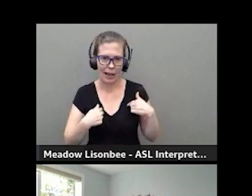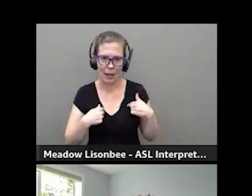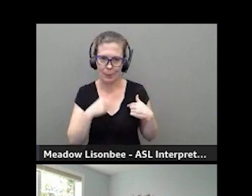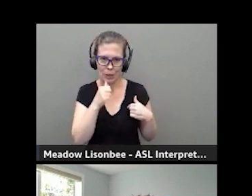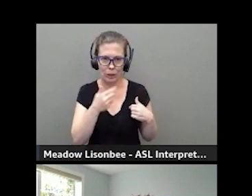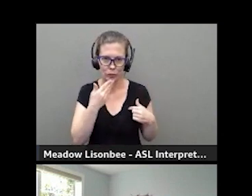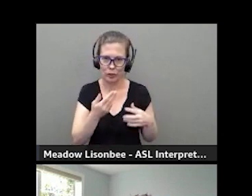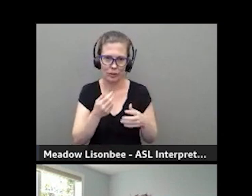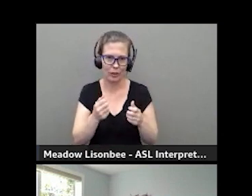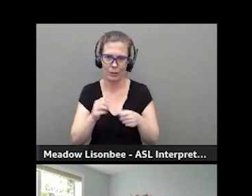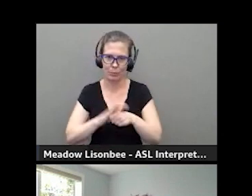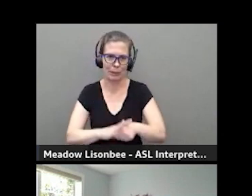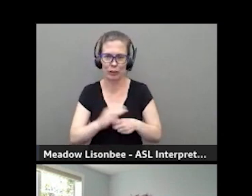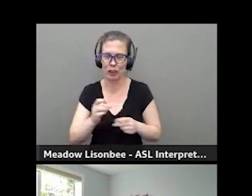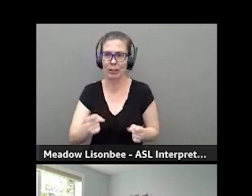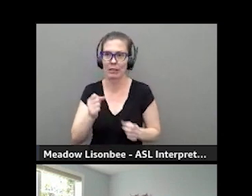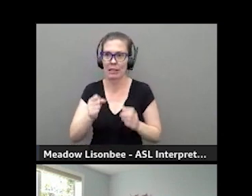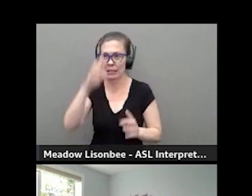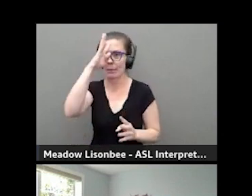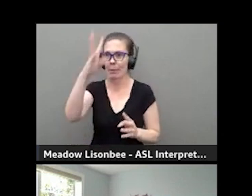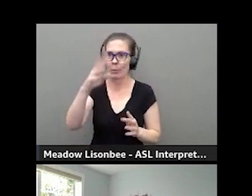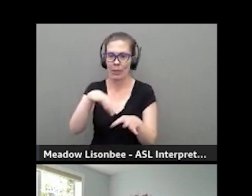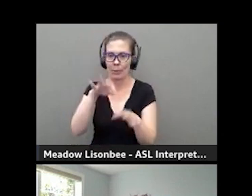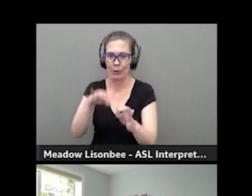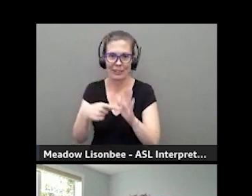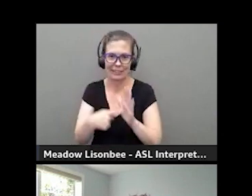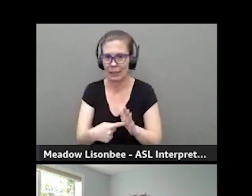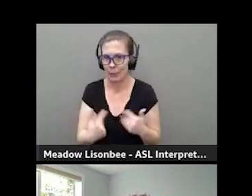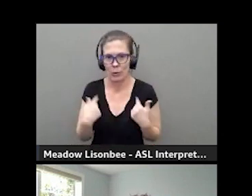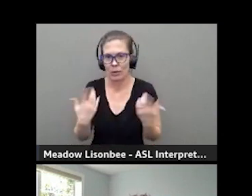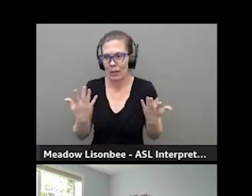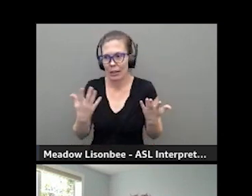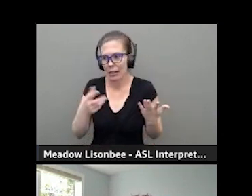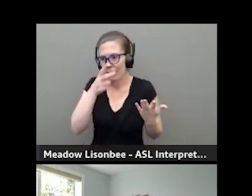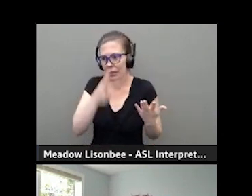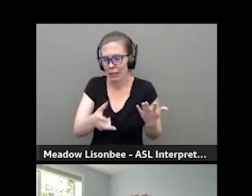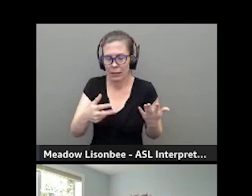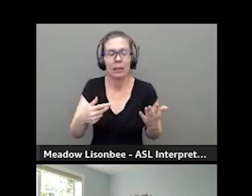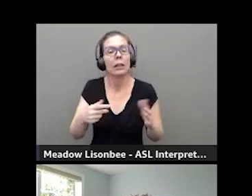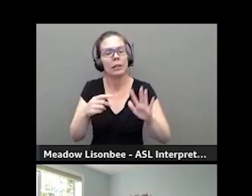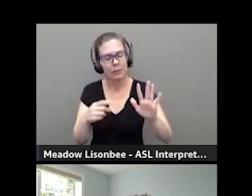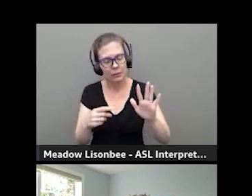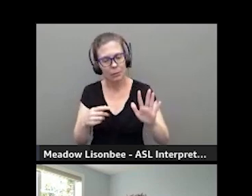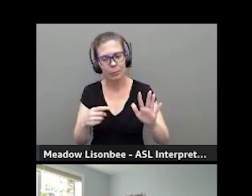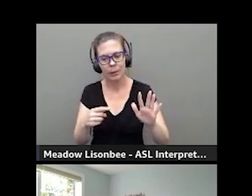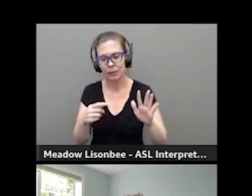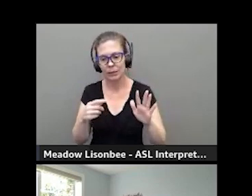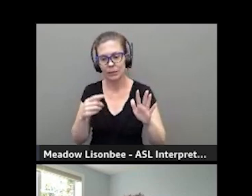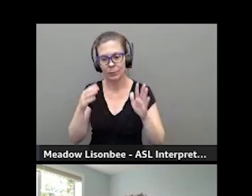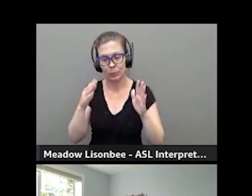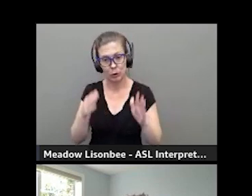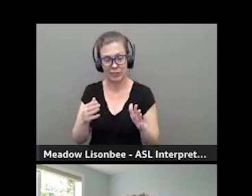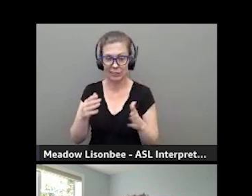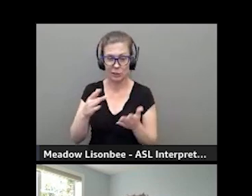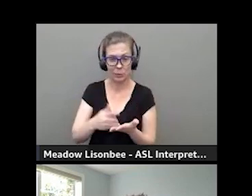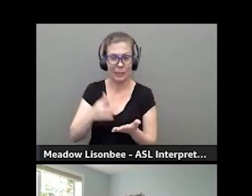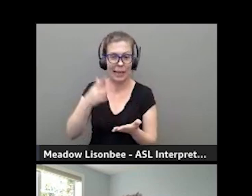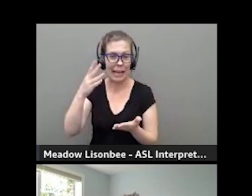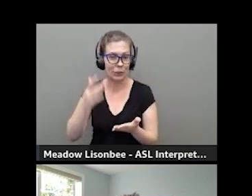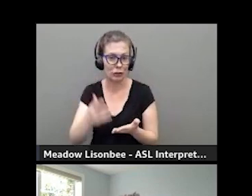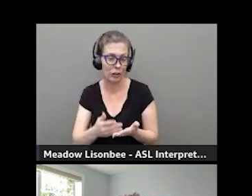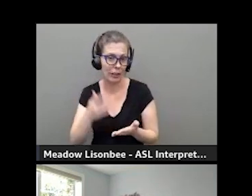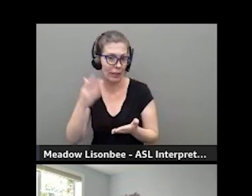under pressure, Todd, to come up with a perfect example. But I will say that as somebody, you know, occasionally consumes